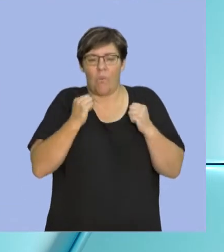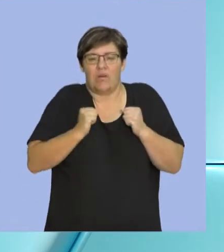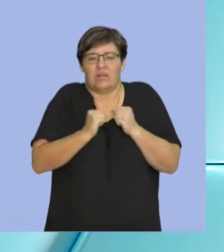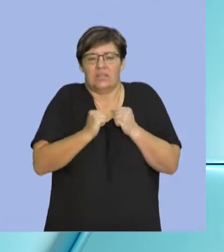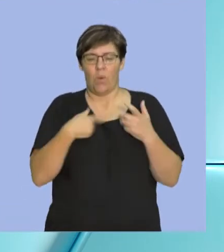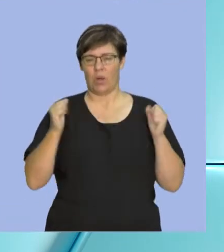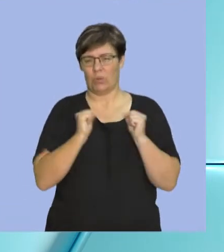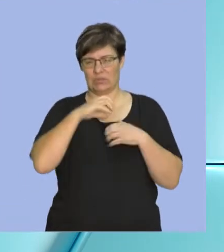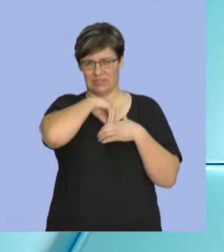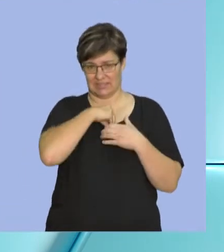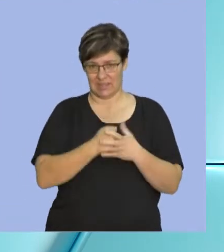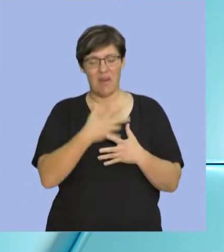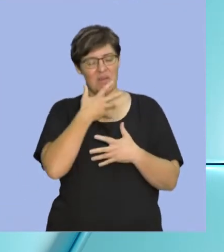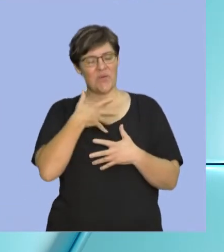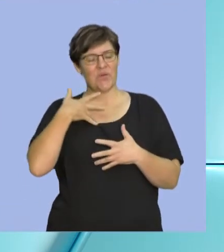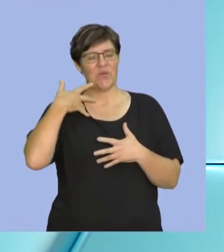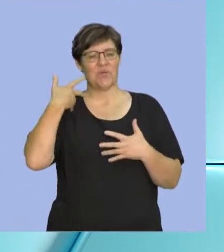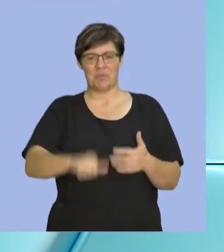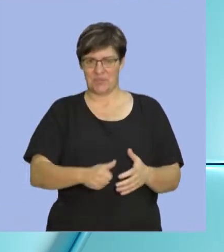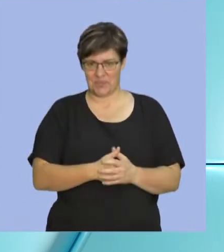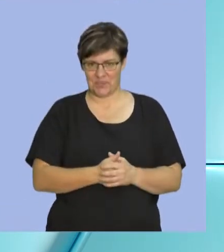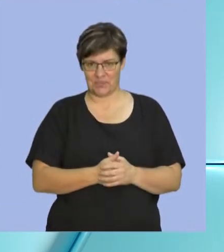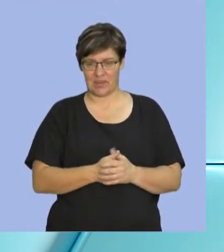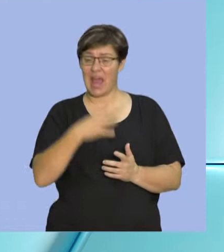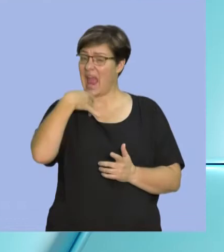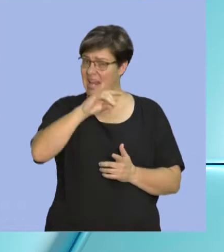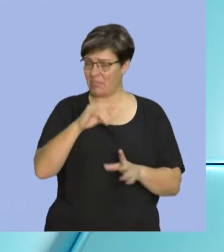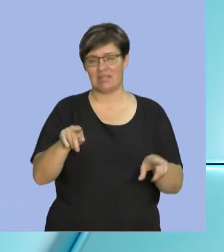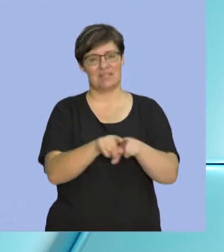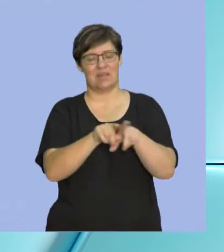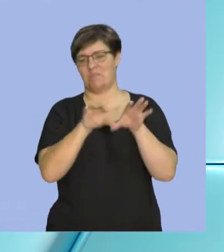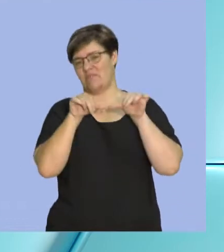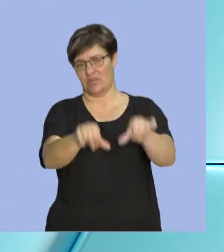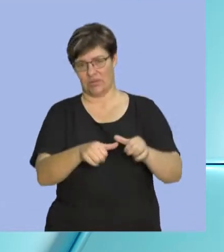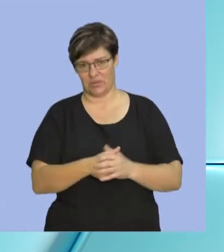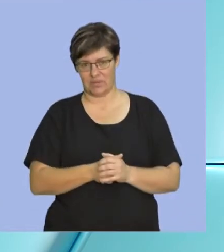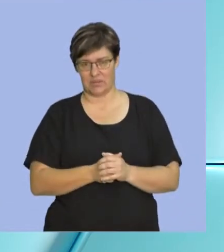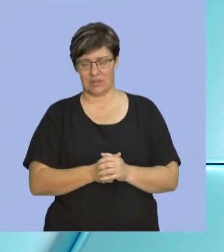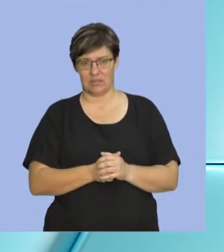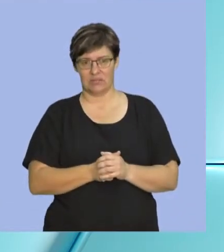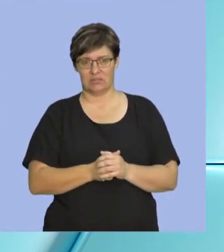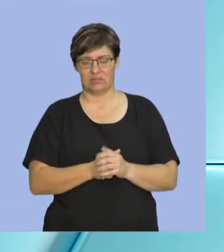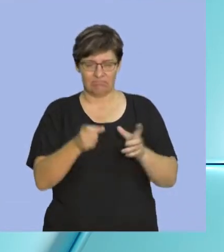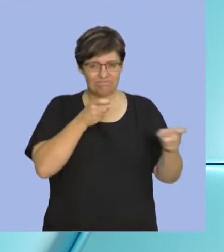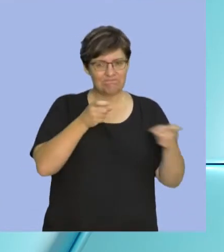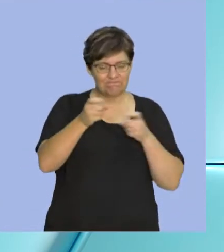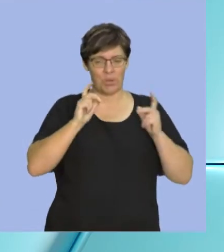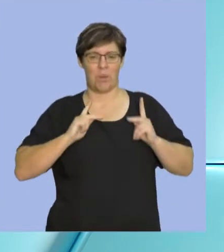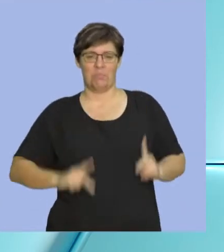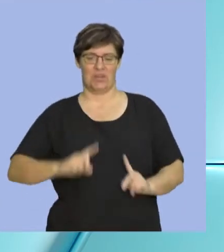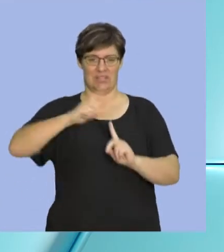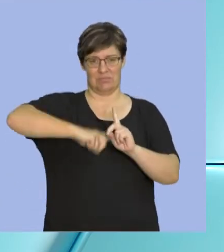heat us. And it feels good. Lots of animals do this as well. And so it's part of regulating their body